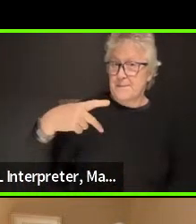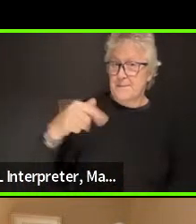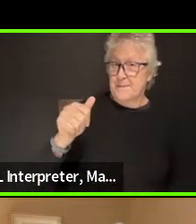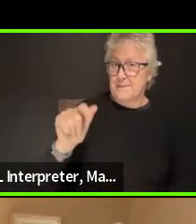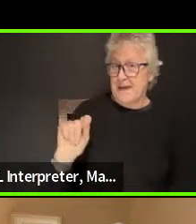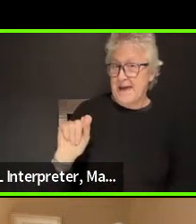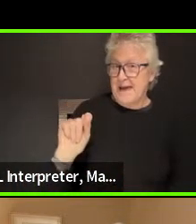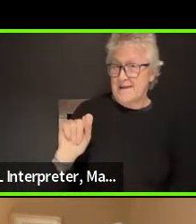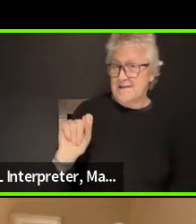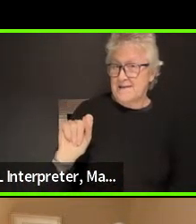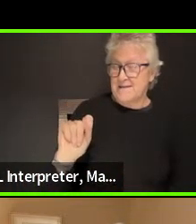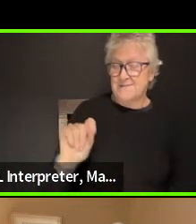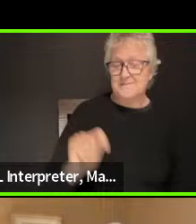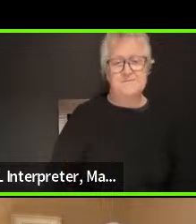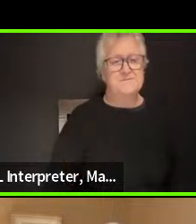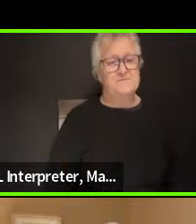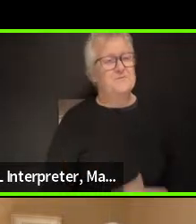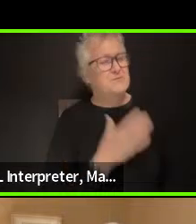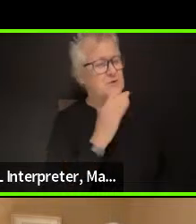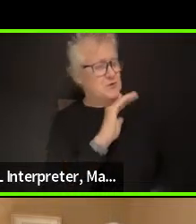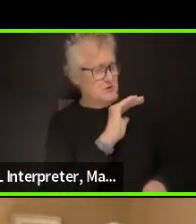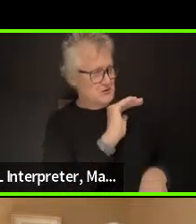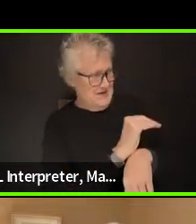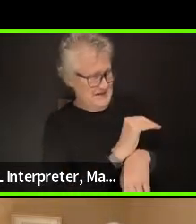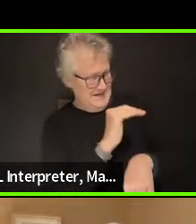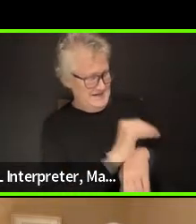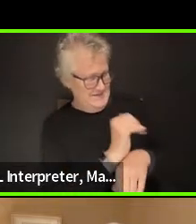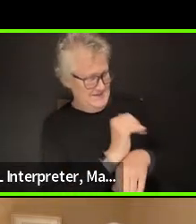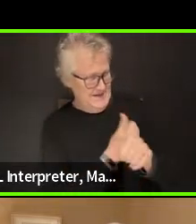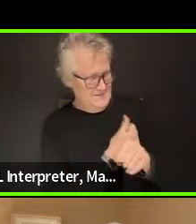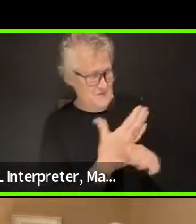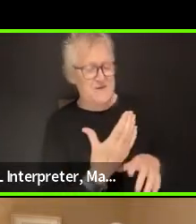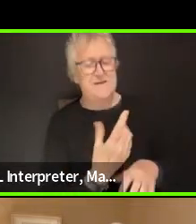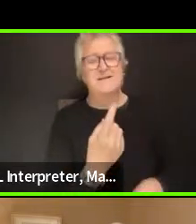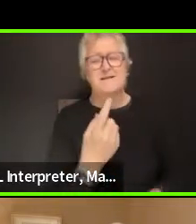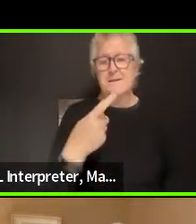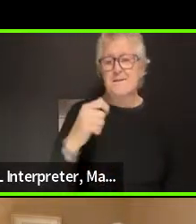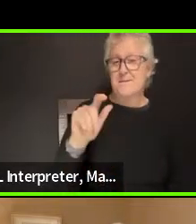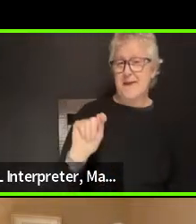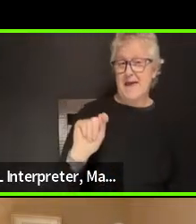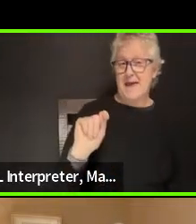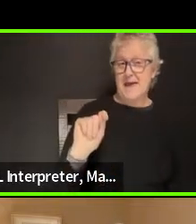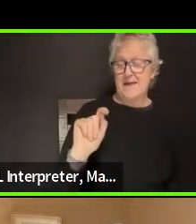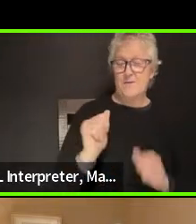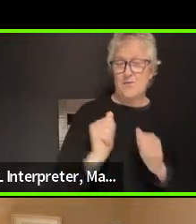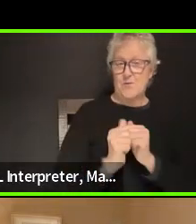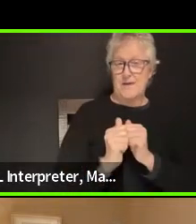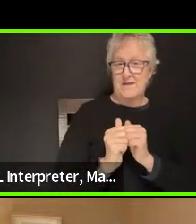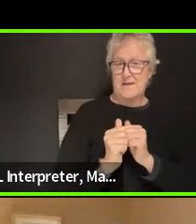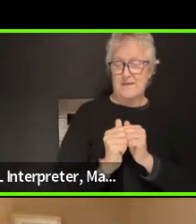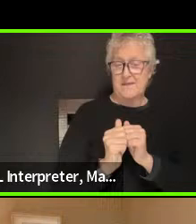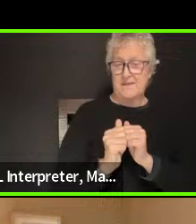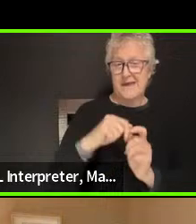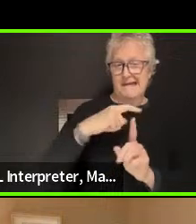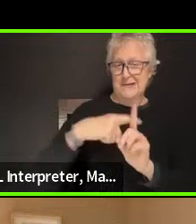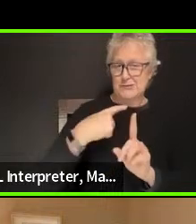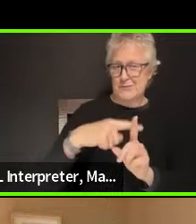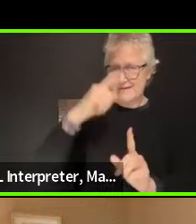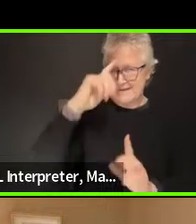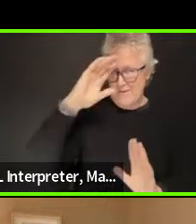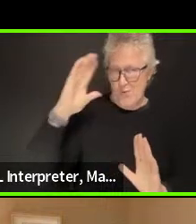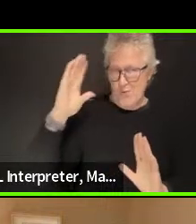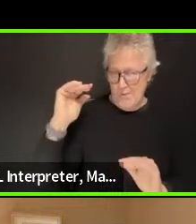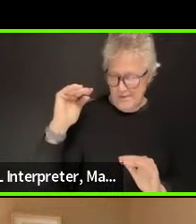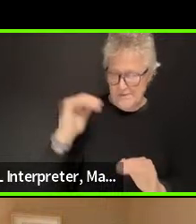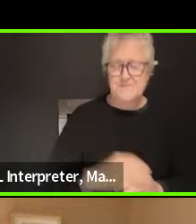Good evening, everybody. Pat with Constructing Hope. And I'm kind of in the middle of everybody.